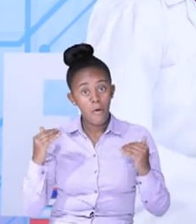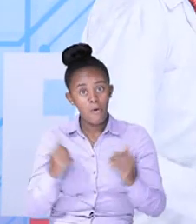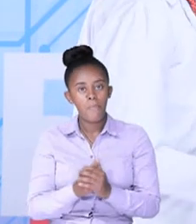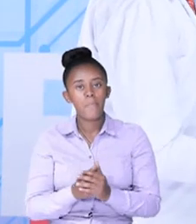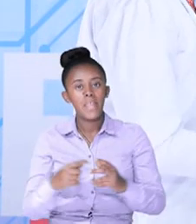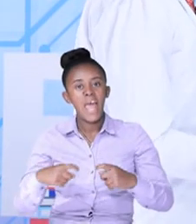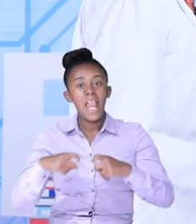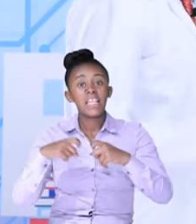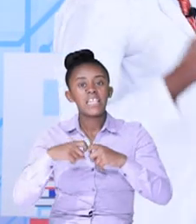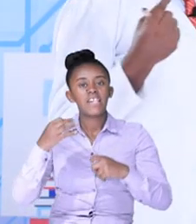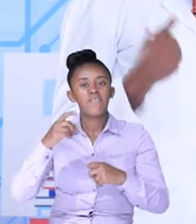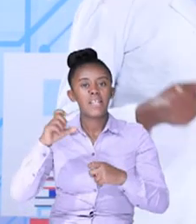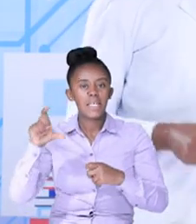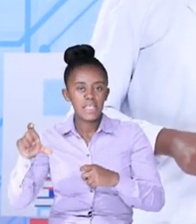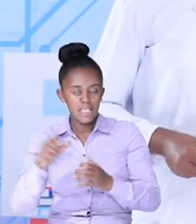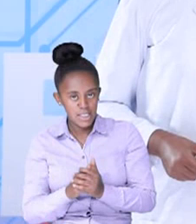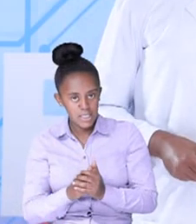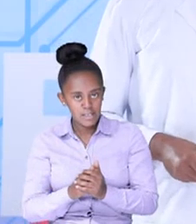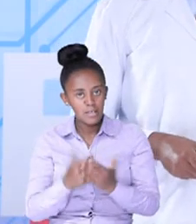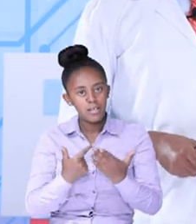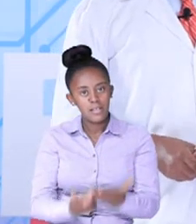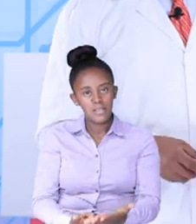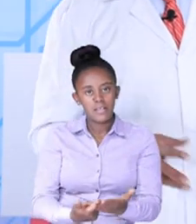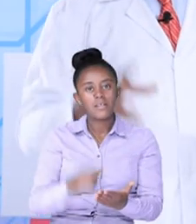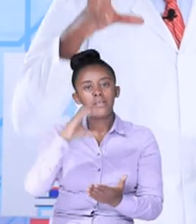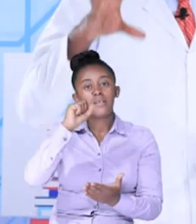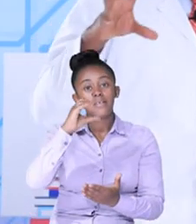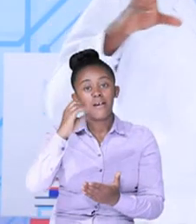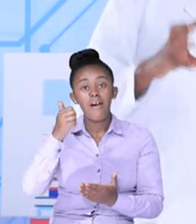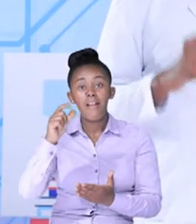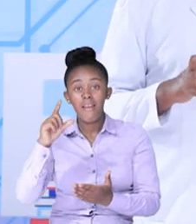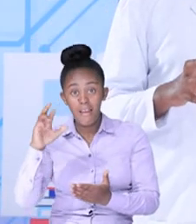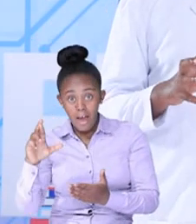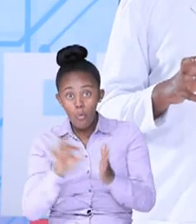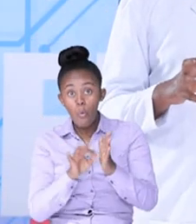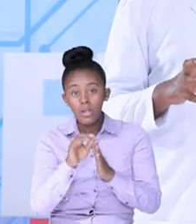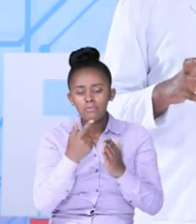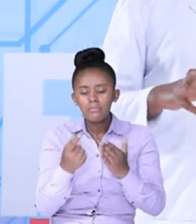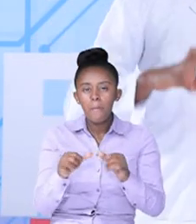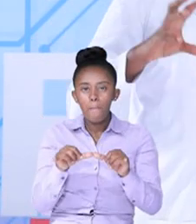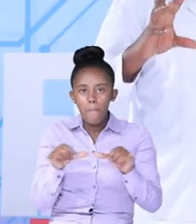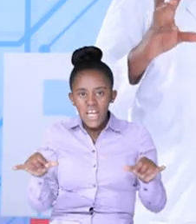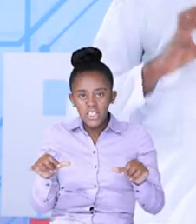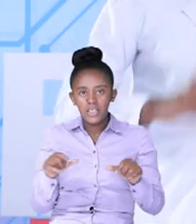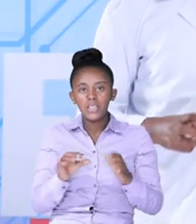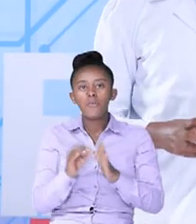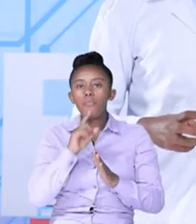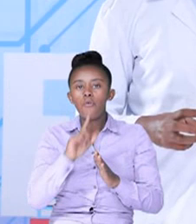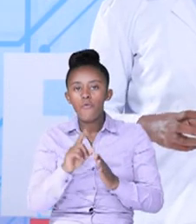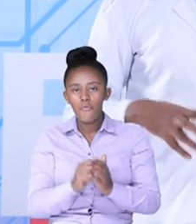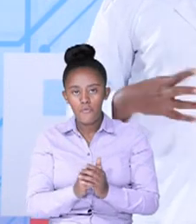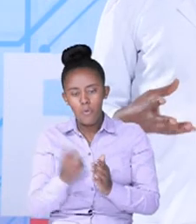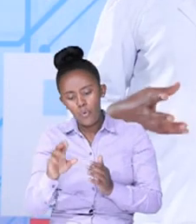phi. It is a scalar quantity which measures the number of electric field lines, or the number of magnetic